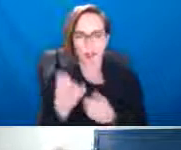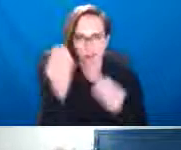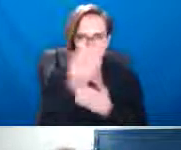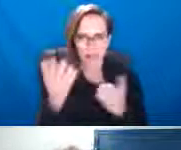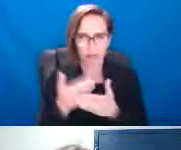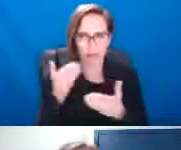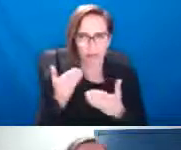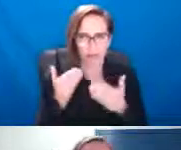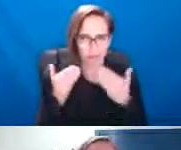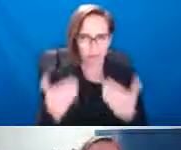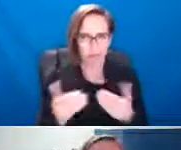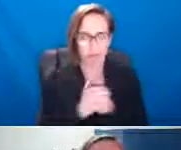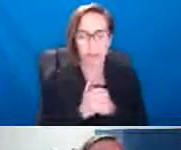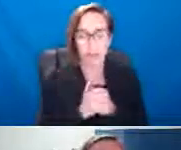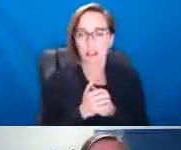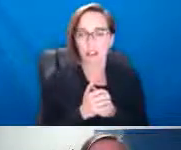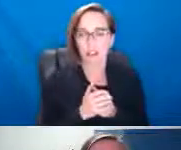First, if you